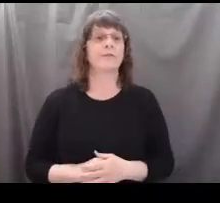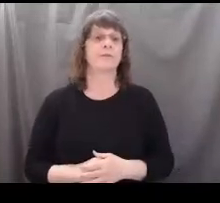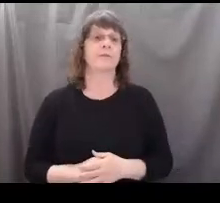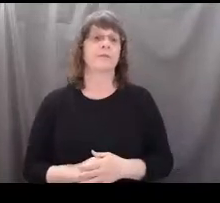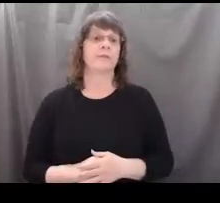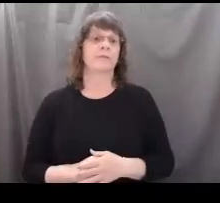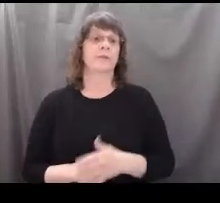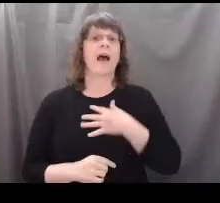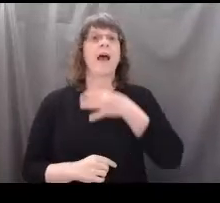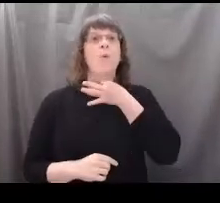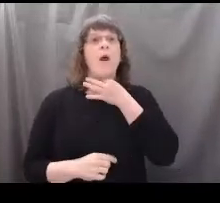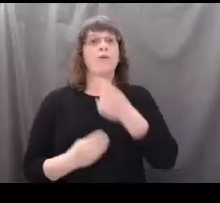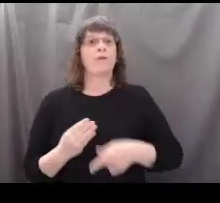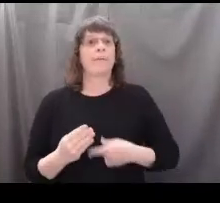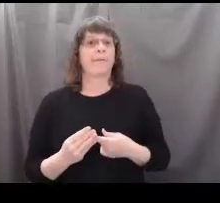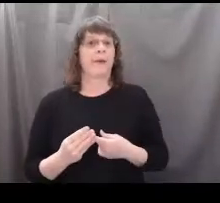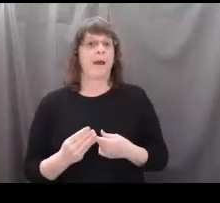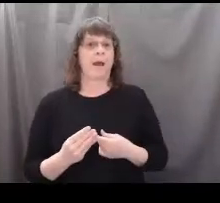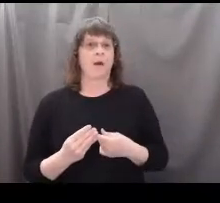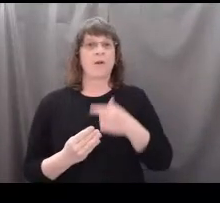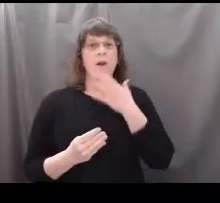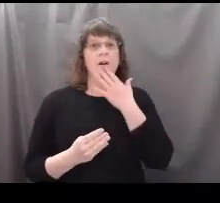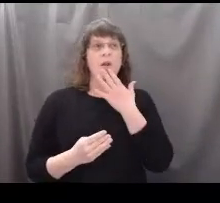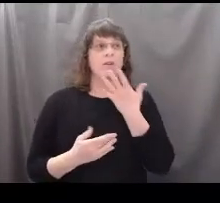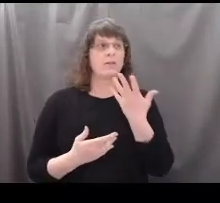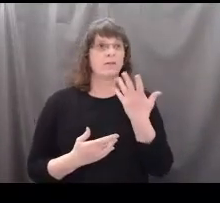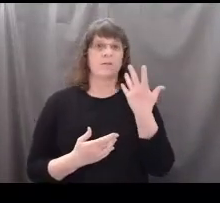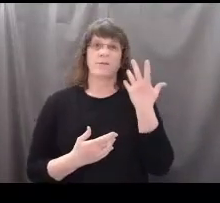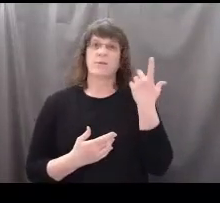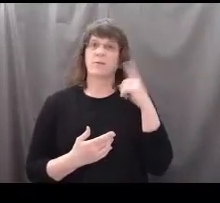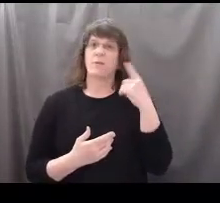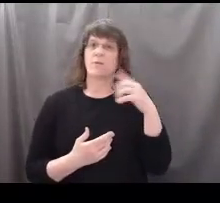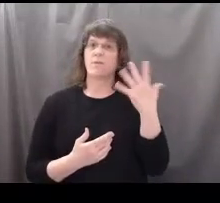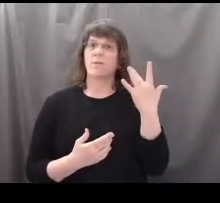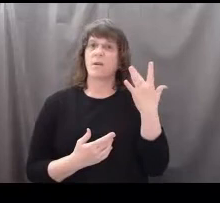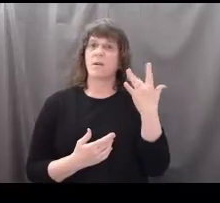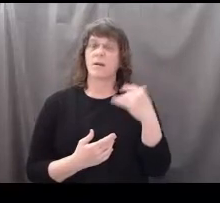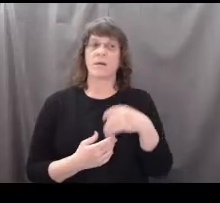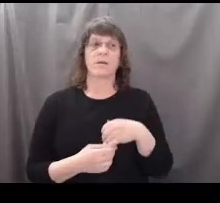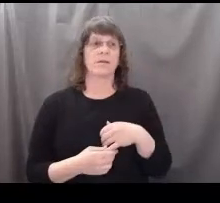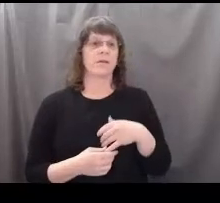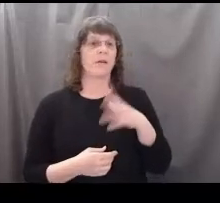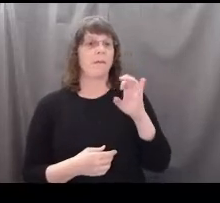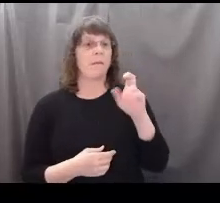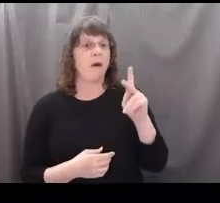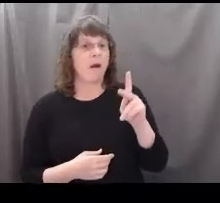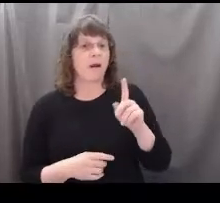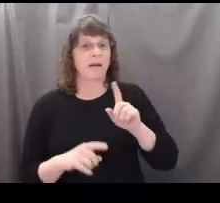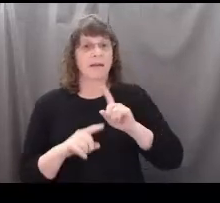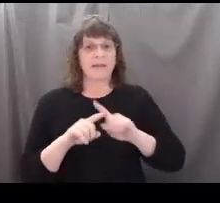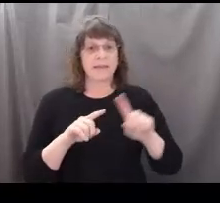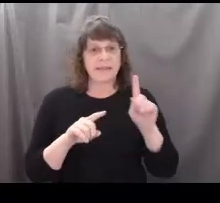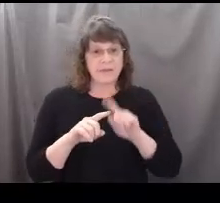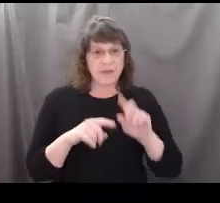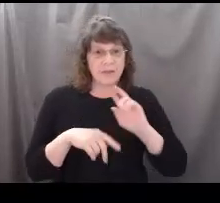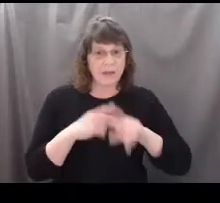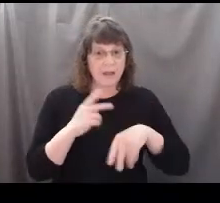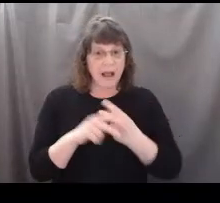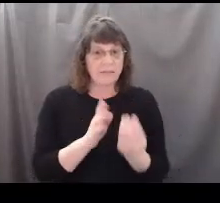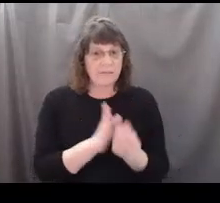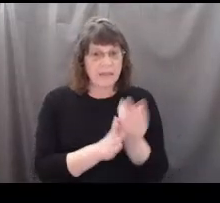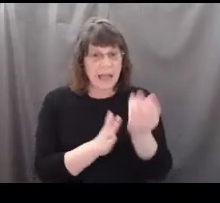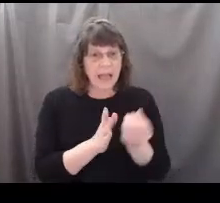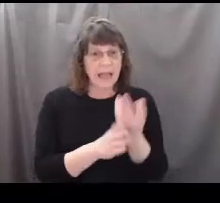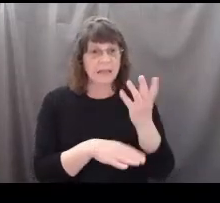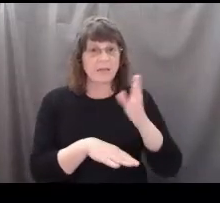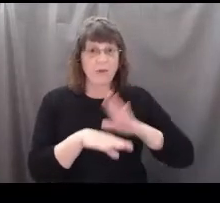I wondered about what those colors might mean about the bark. Is it different kinds of plants